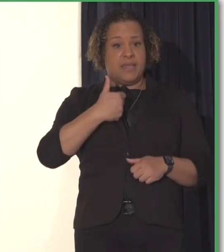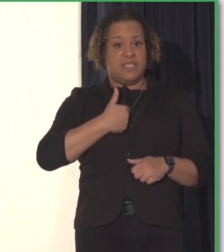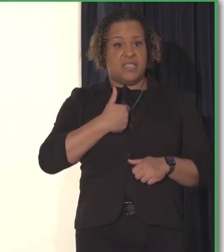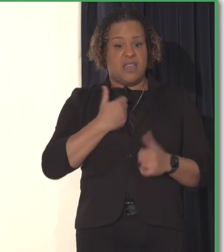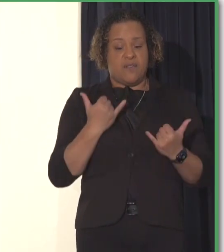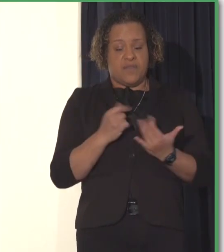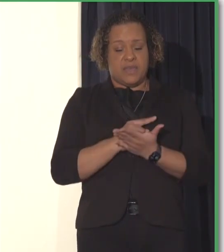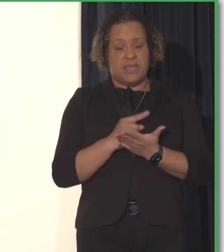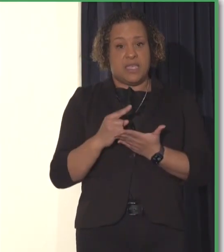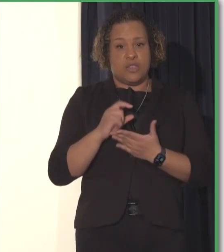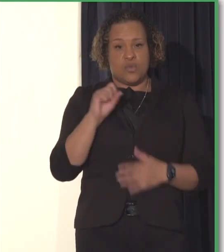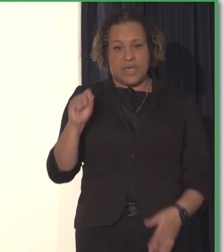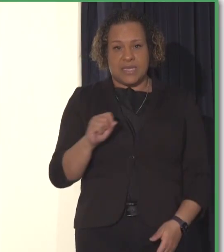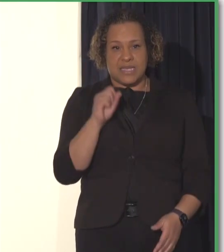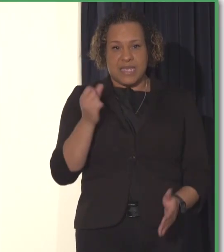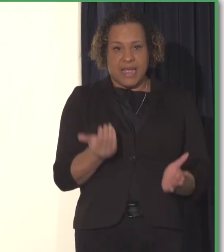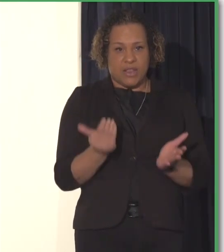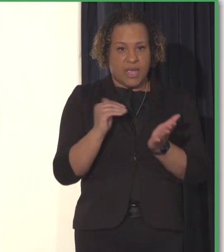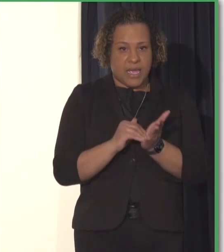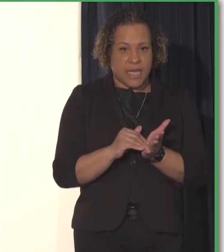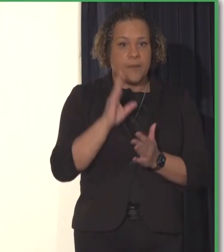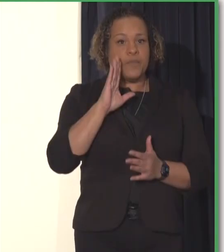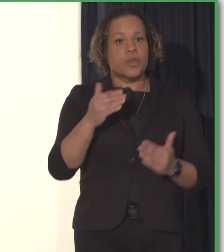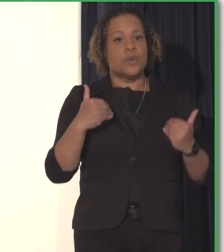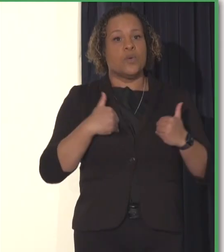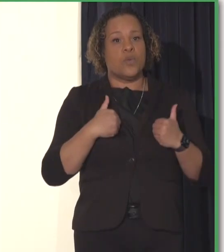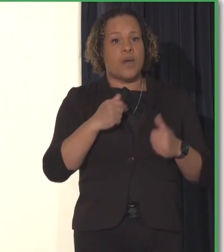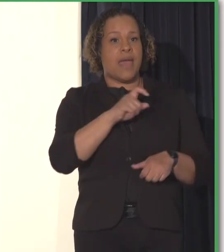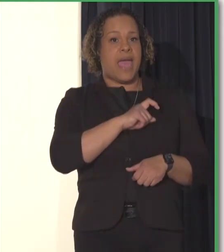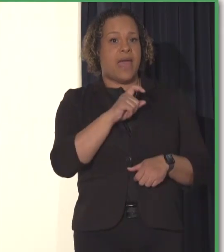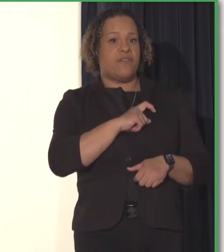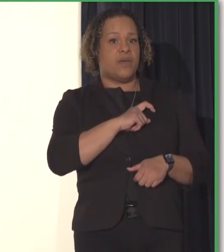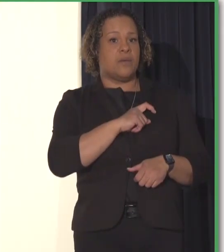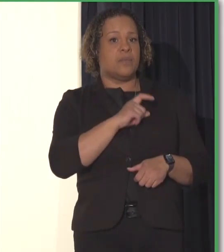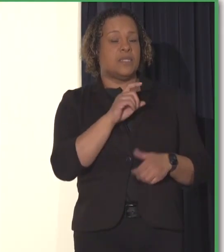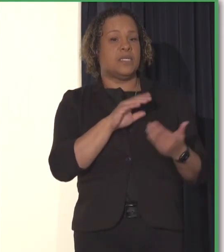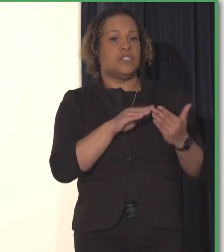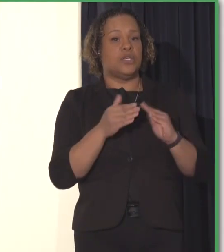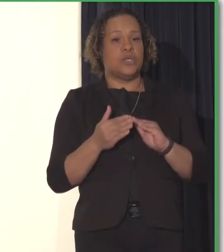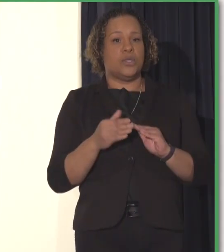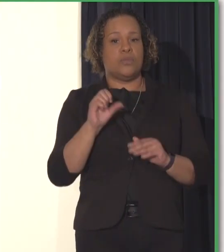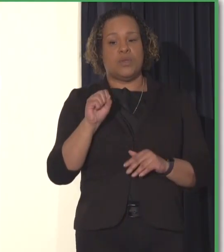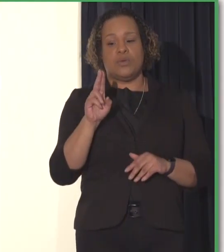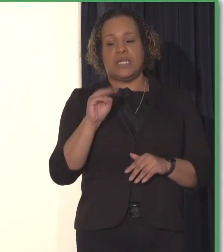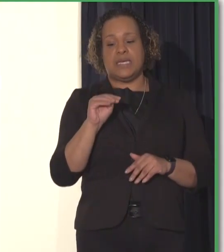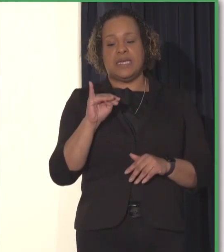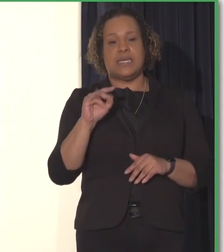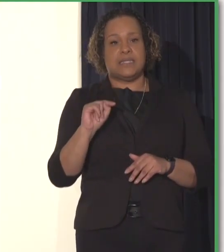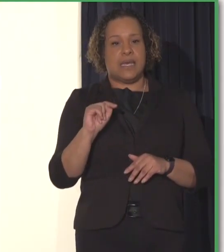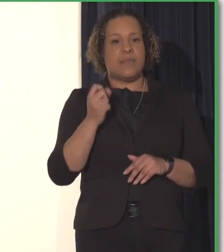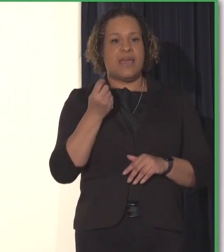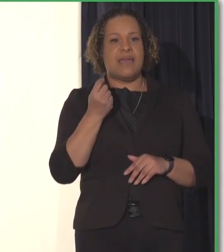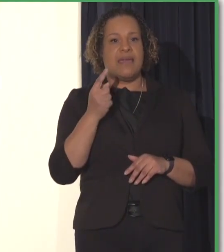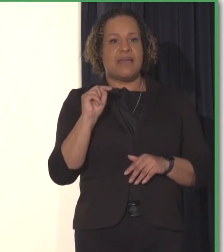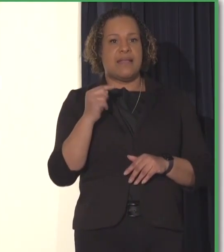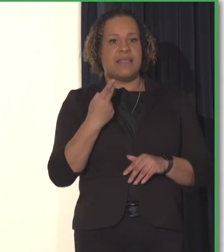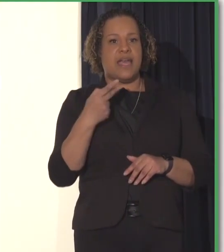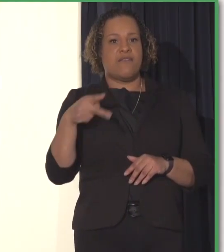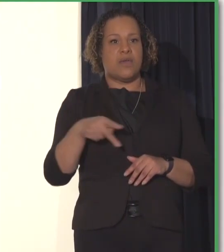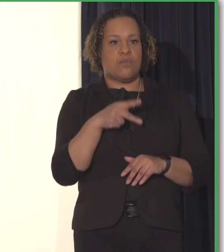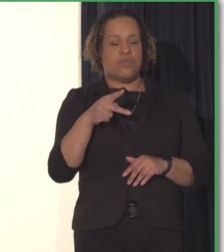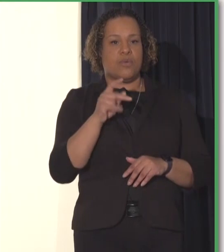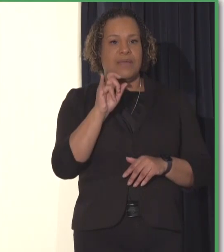Saturday, again, I have my Police Community Summit. It will be in the 11th Precinct. For those of you who don't know about that, that's when we have